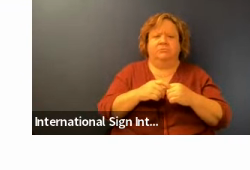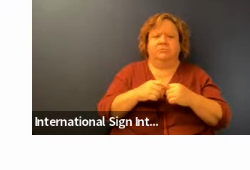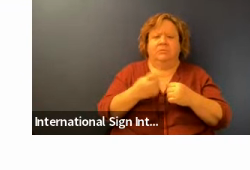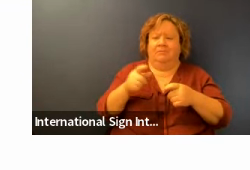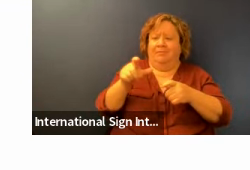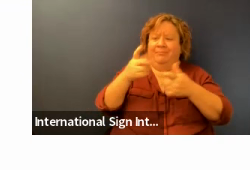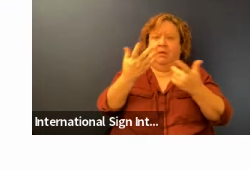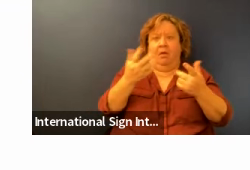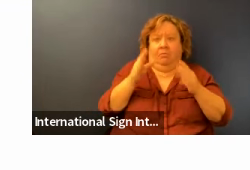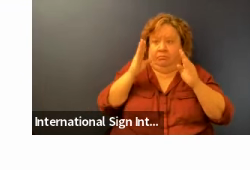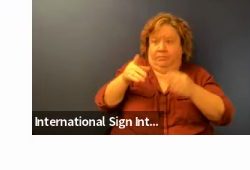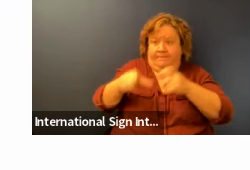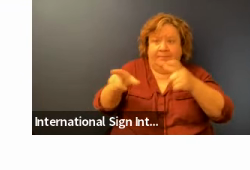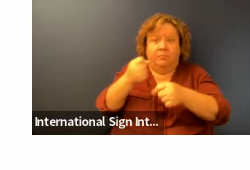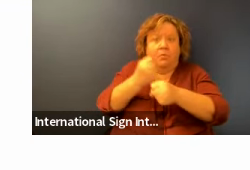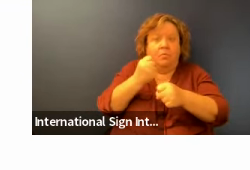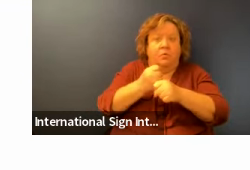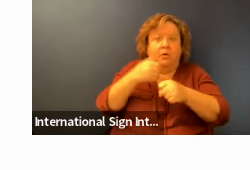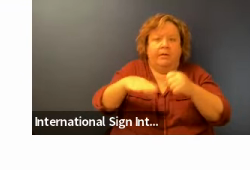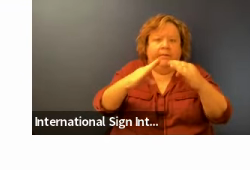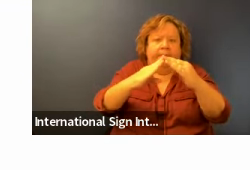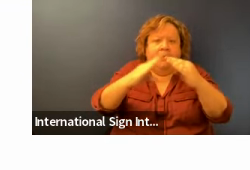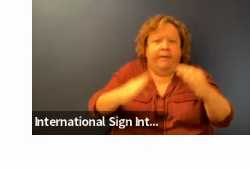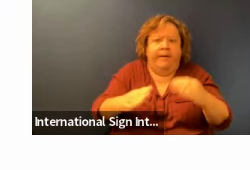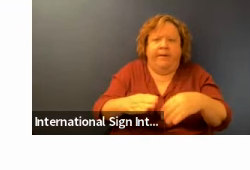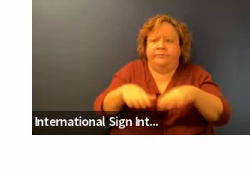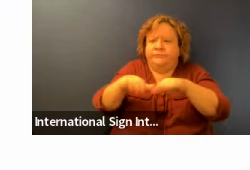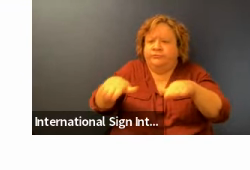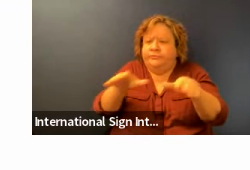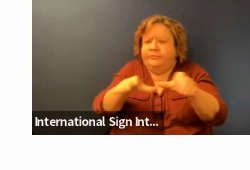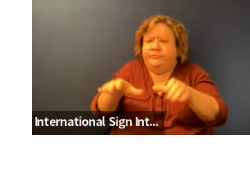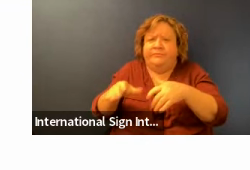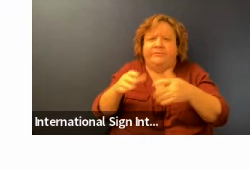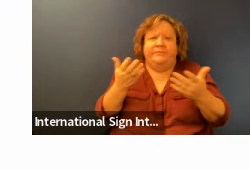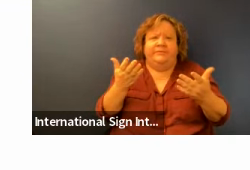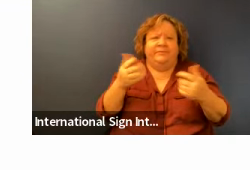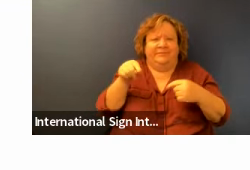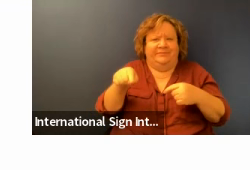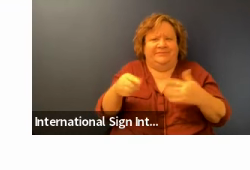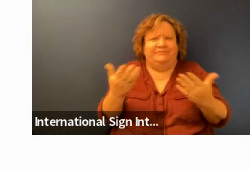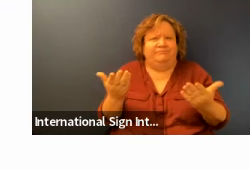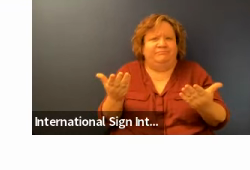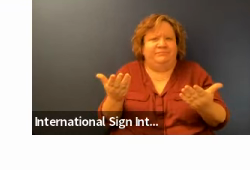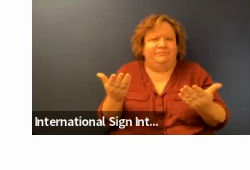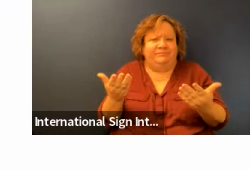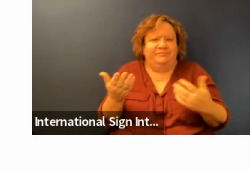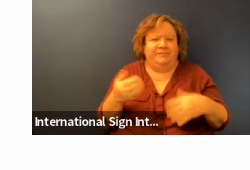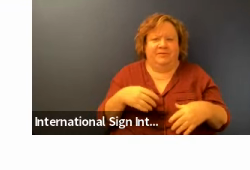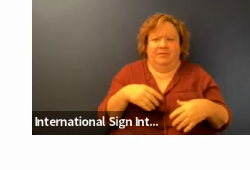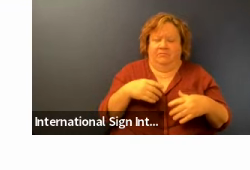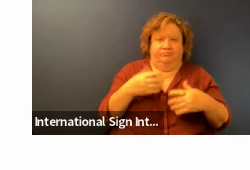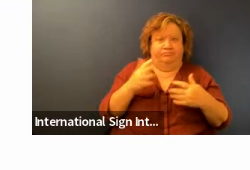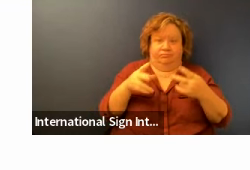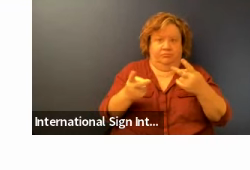because generally workers who are in the informal economy have very minimal social protection coverage. They have, for instance, they